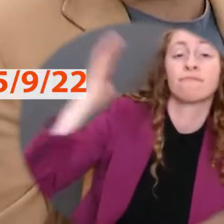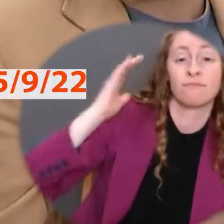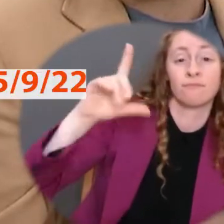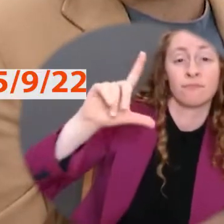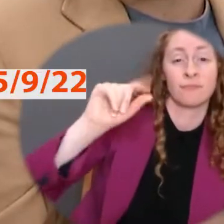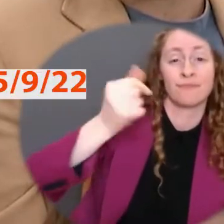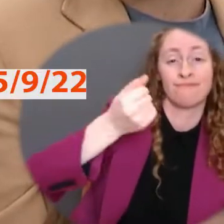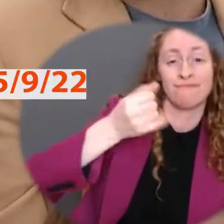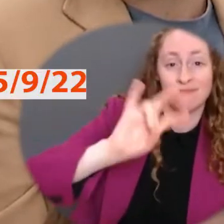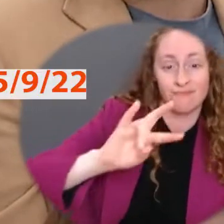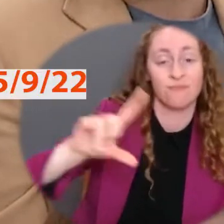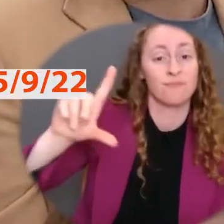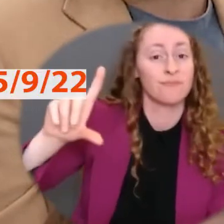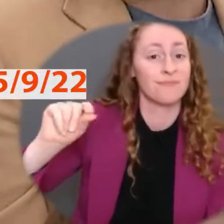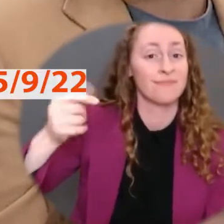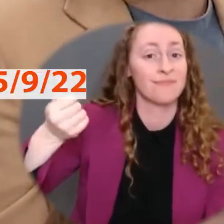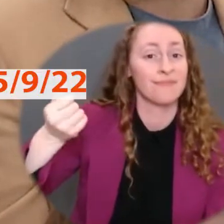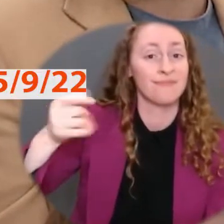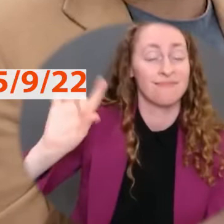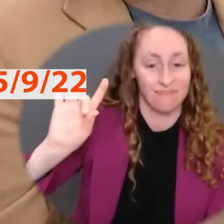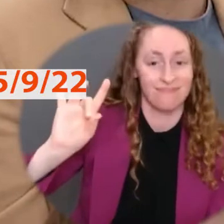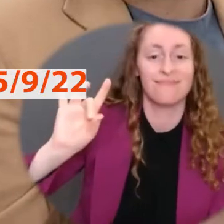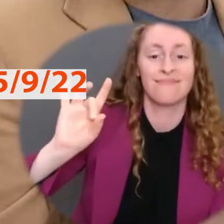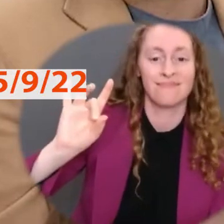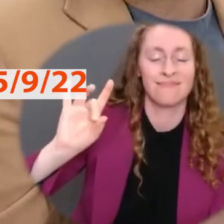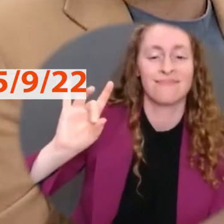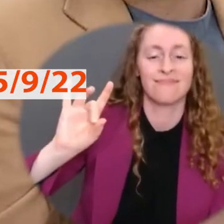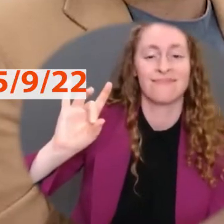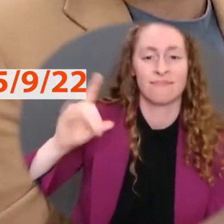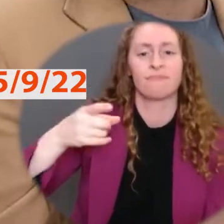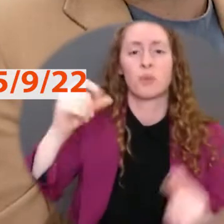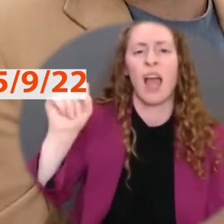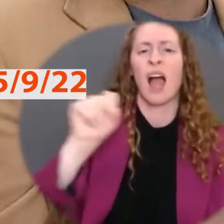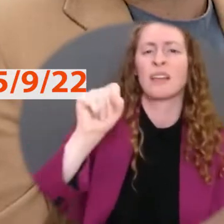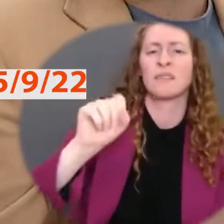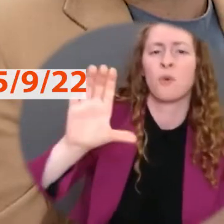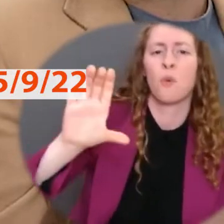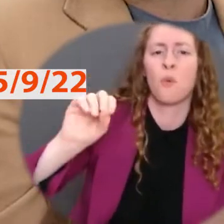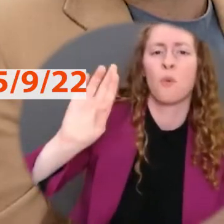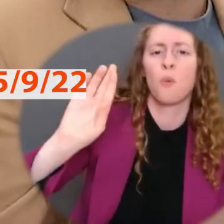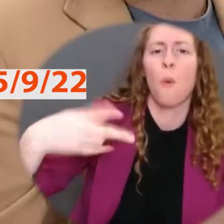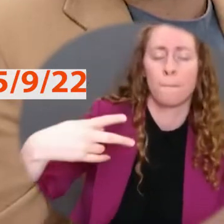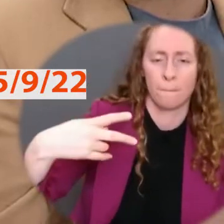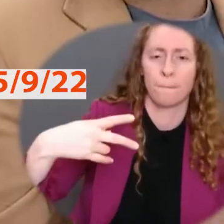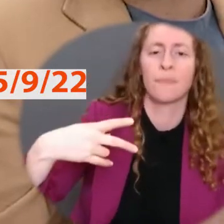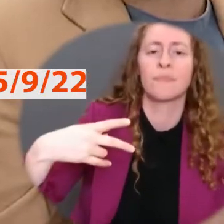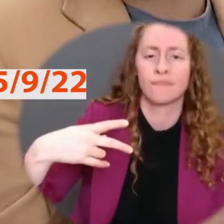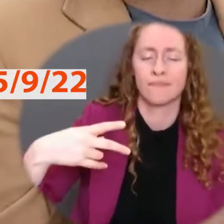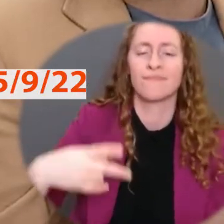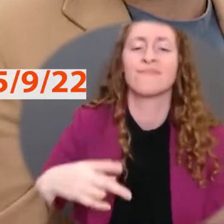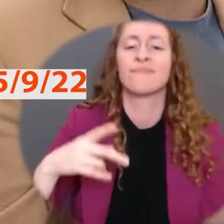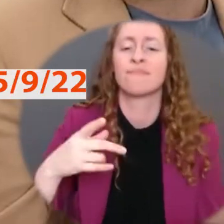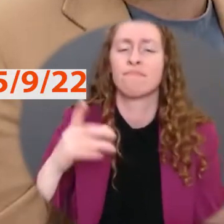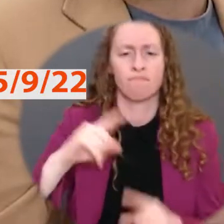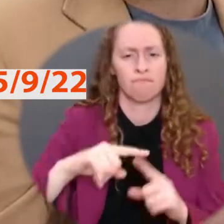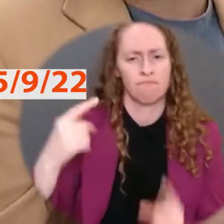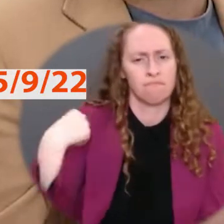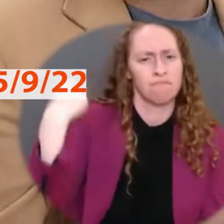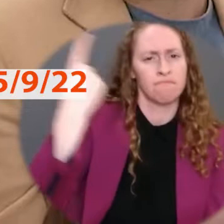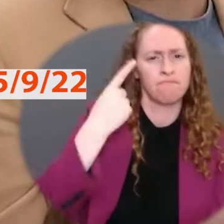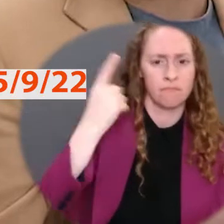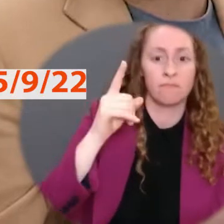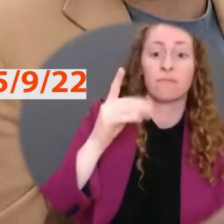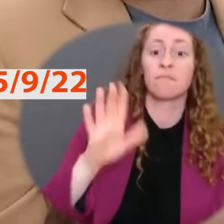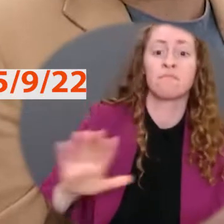the president routed $13 million of income through S corporations. There are some ethics experts who are calling on him to divulge the